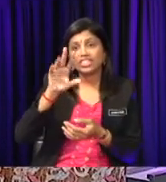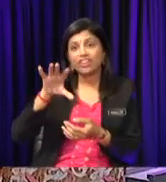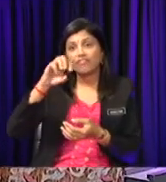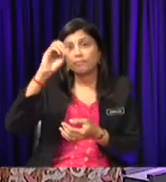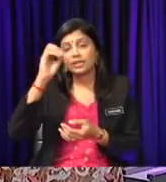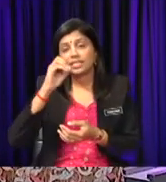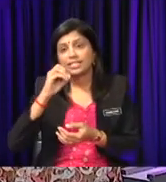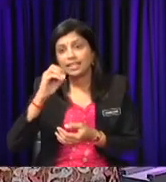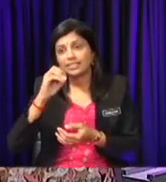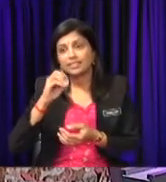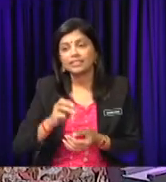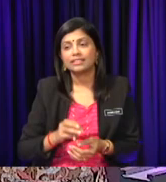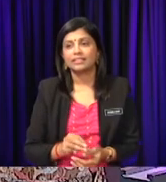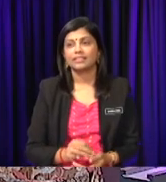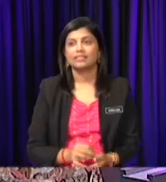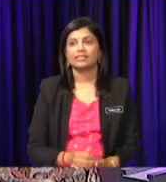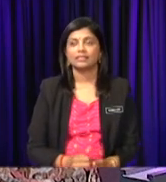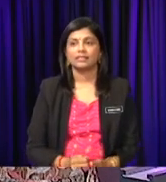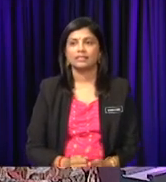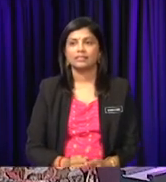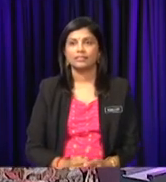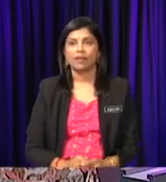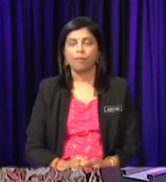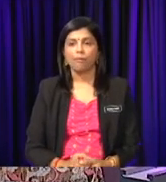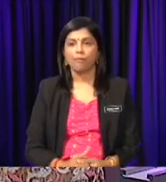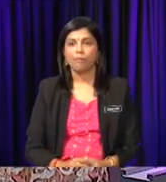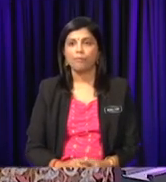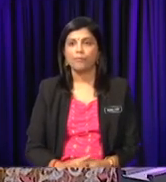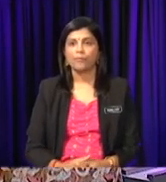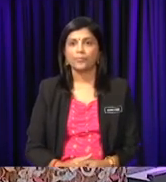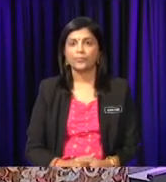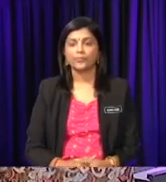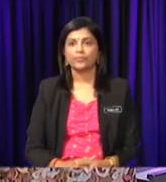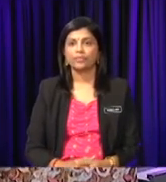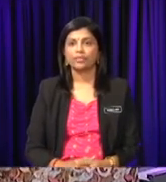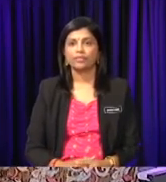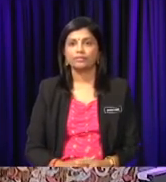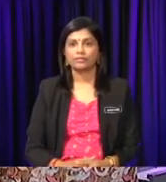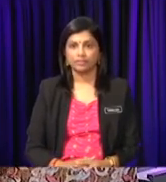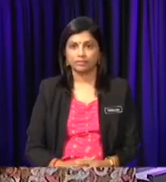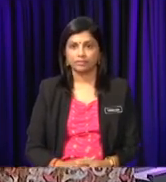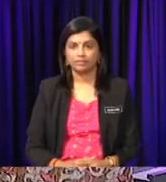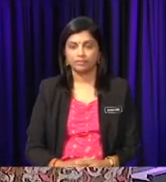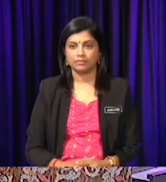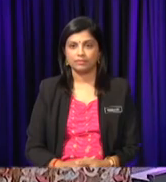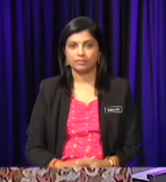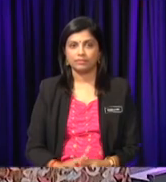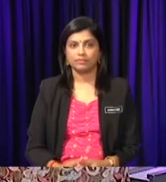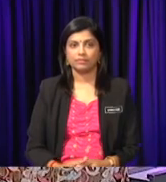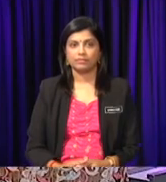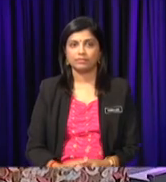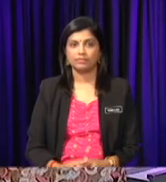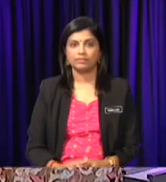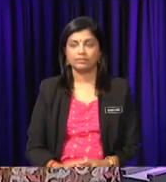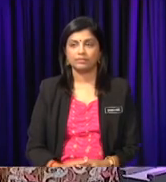think if the girls can quickly do their marks, their maths, okay, they will know that, what is 25% of 60? I don't know, because I didn't do the maths.